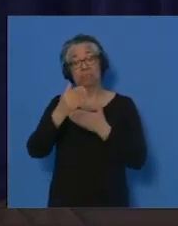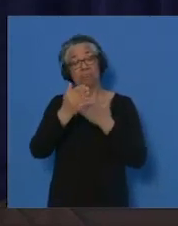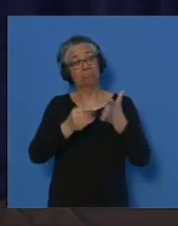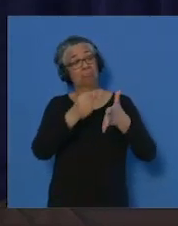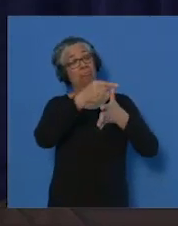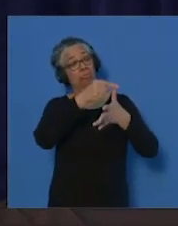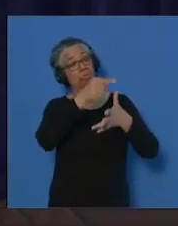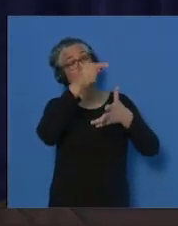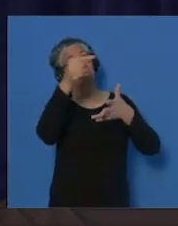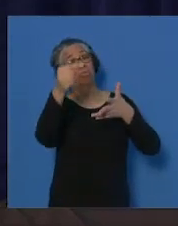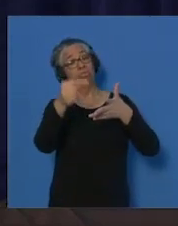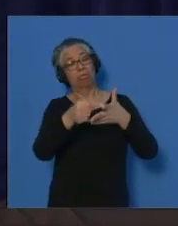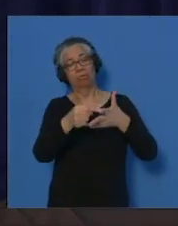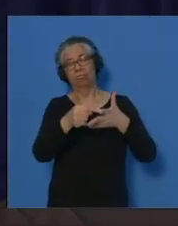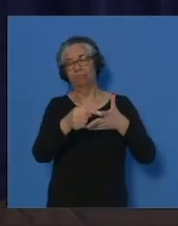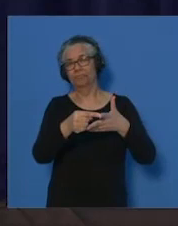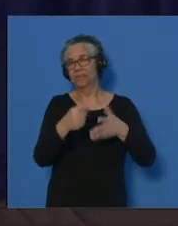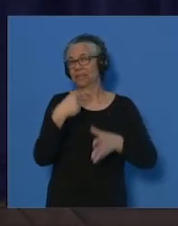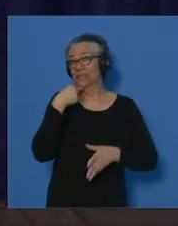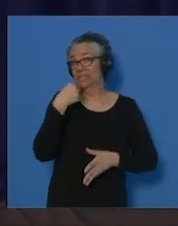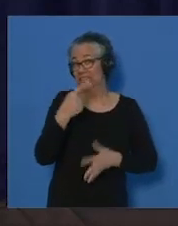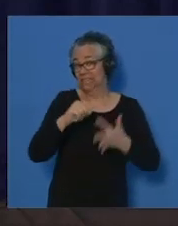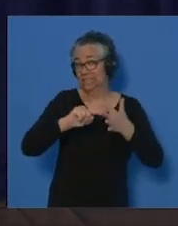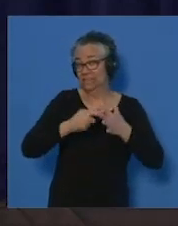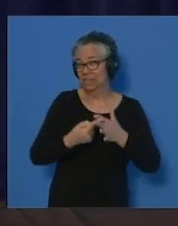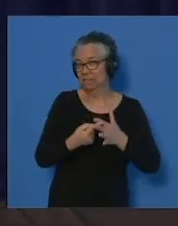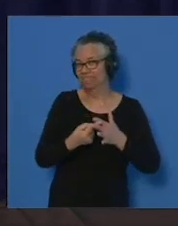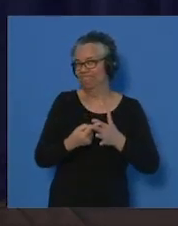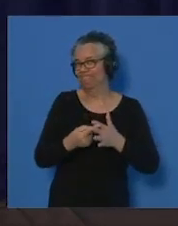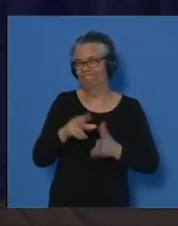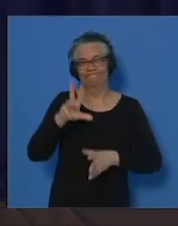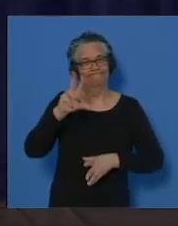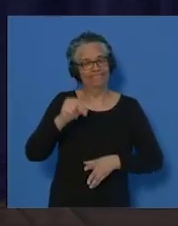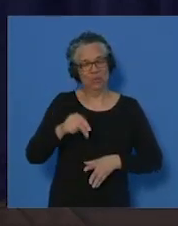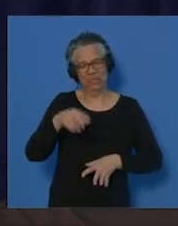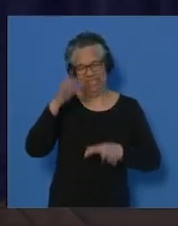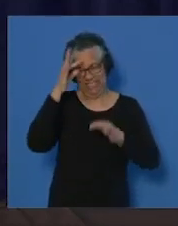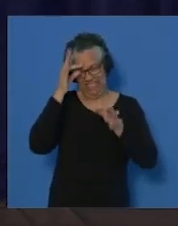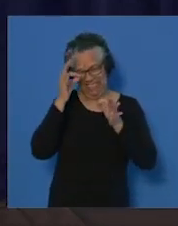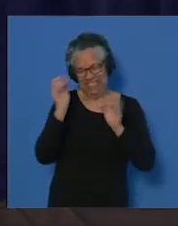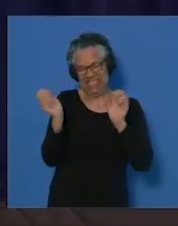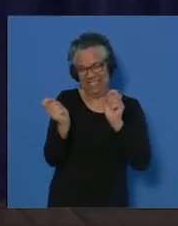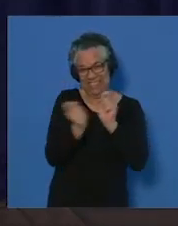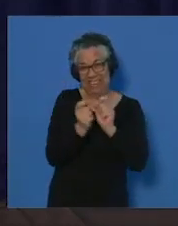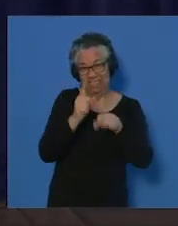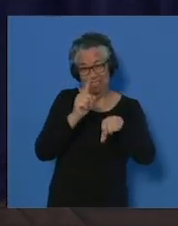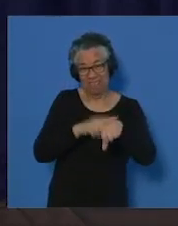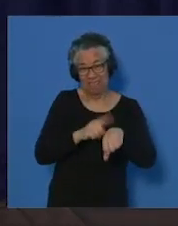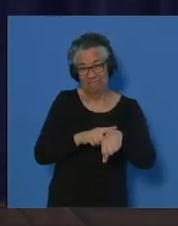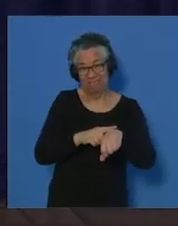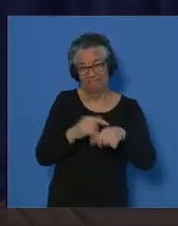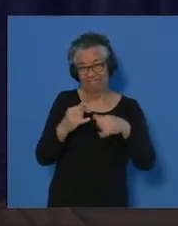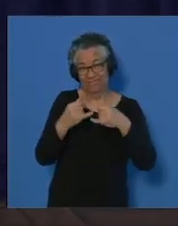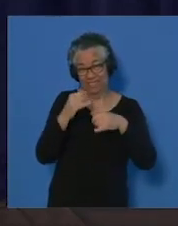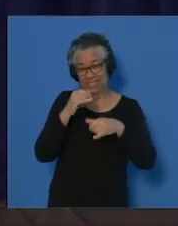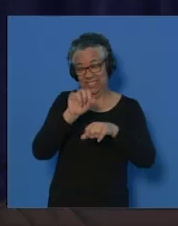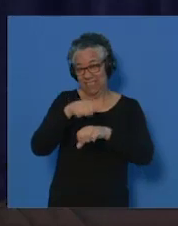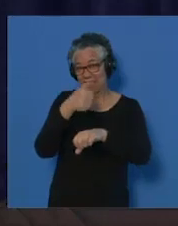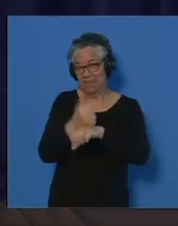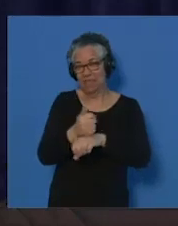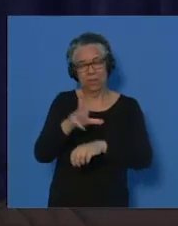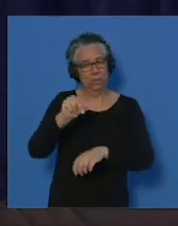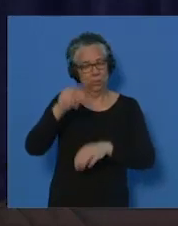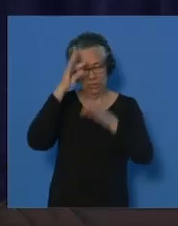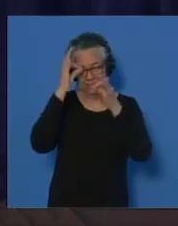2. As we said when we mentioned these particular items, there are no defined timelines that are set, and there has been no